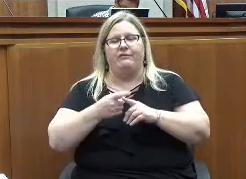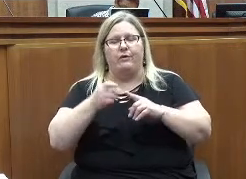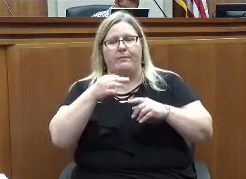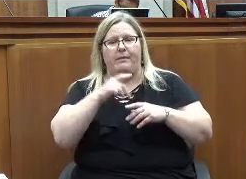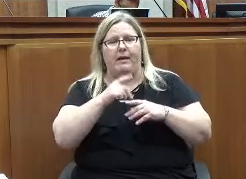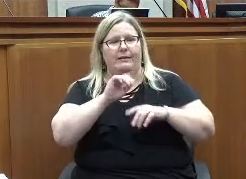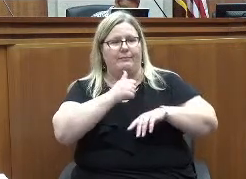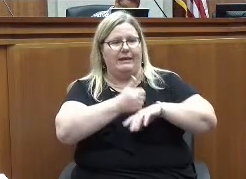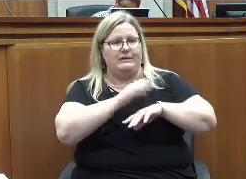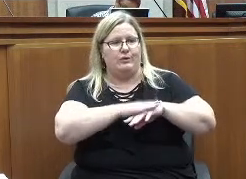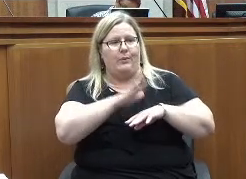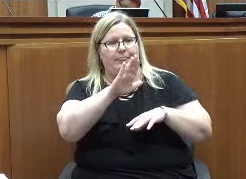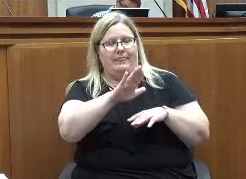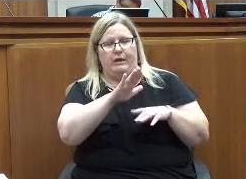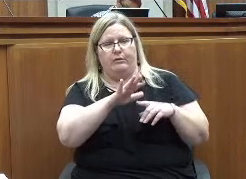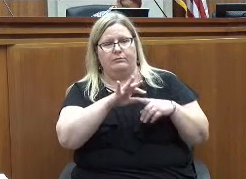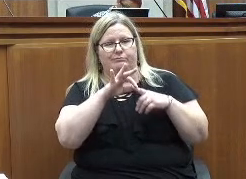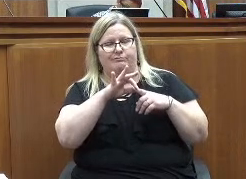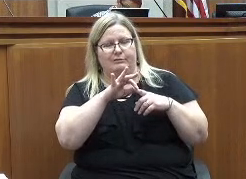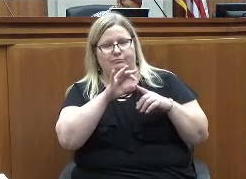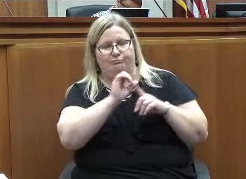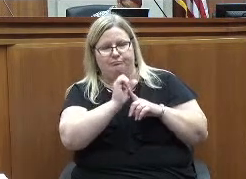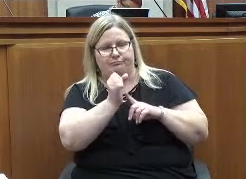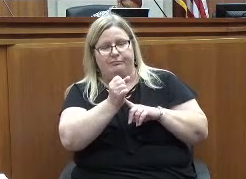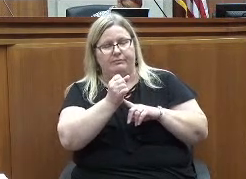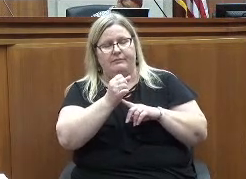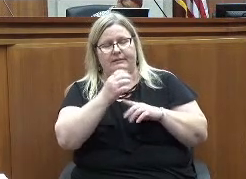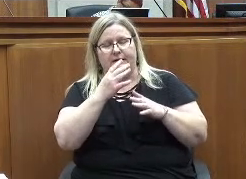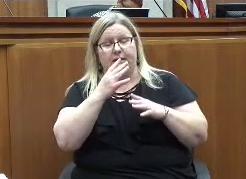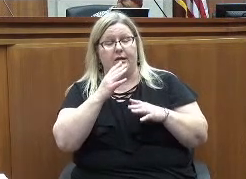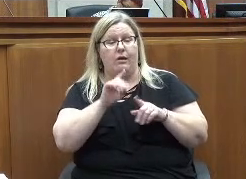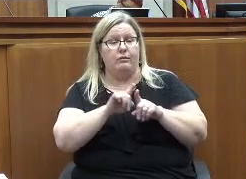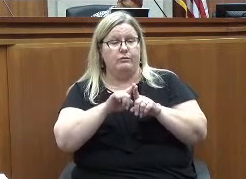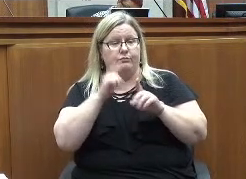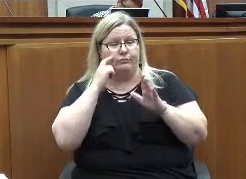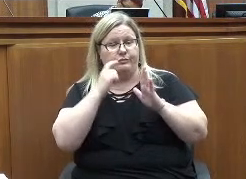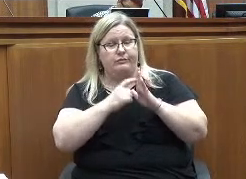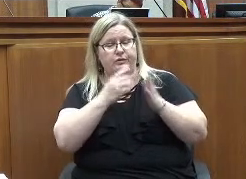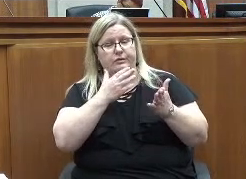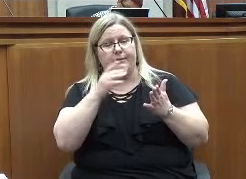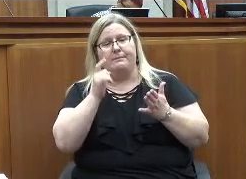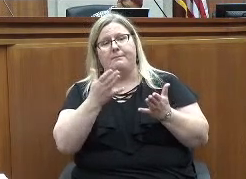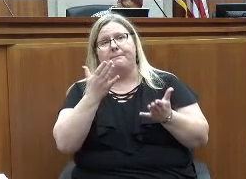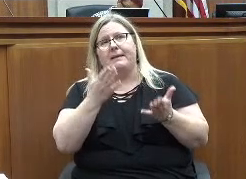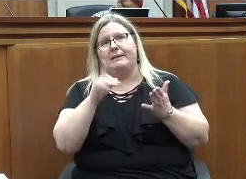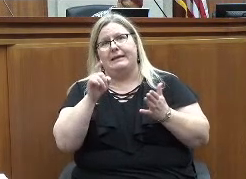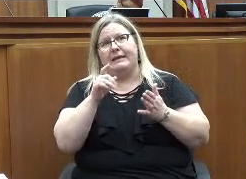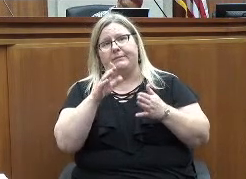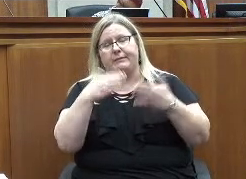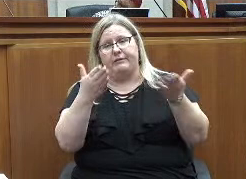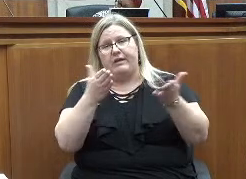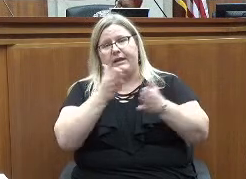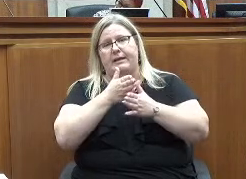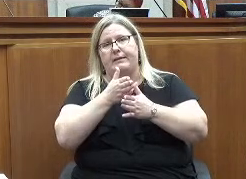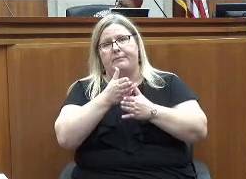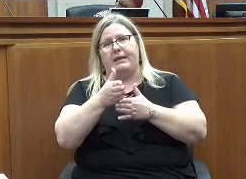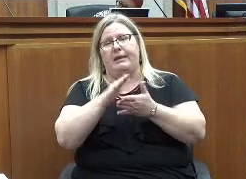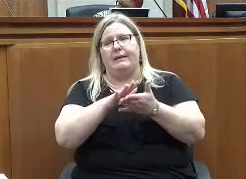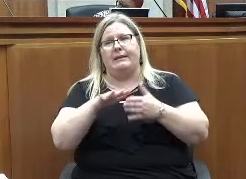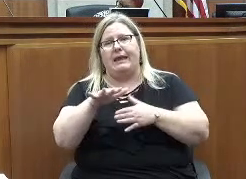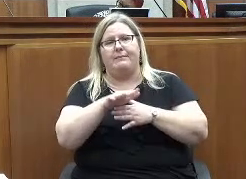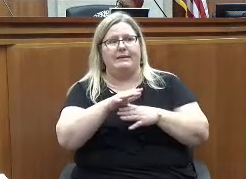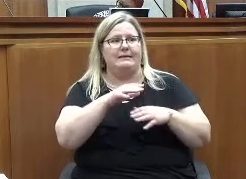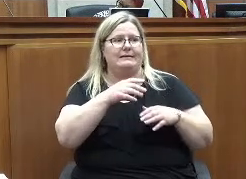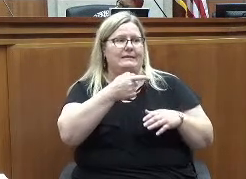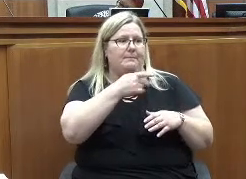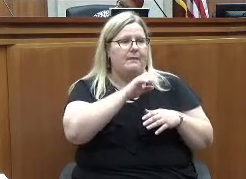while recognizing that services may need to be provided at the main campus and that the pod or